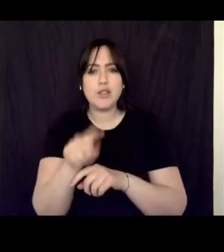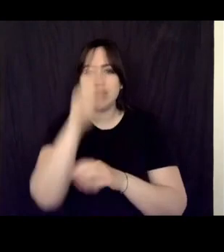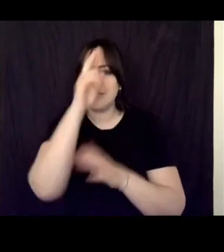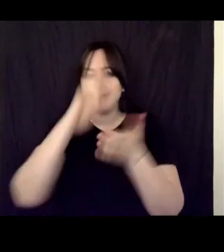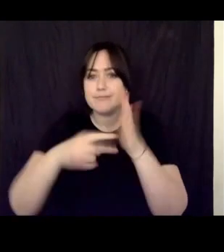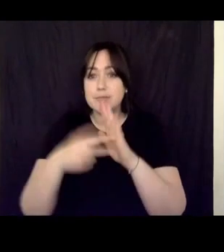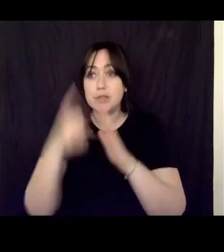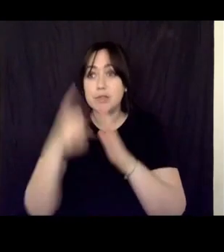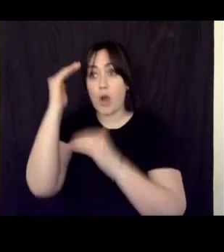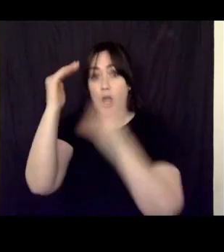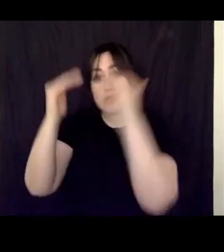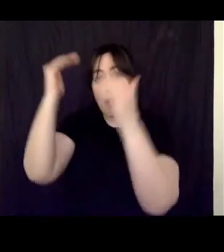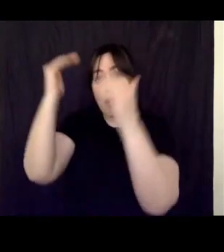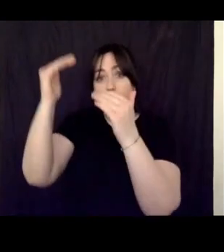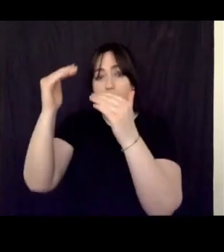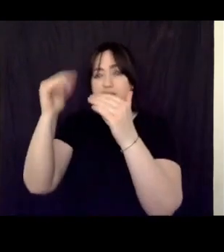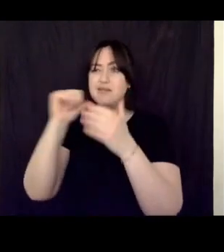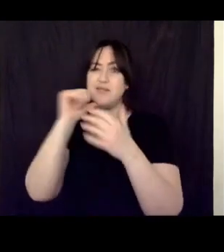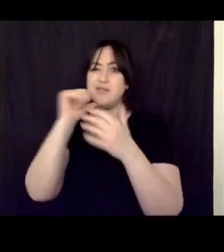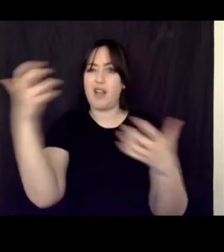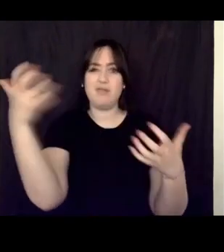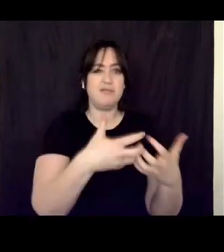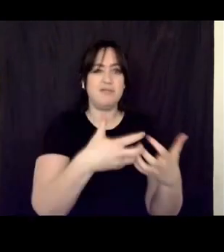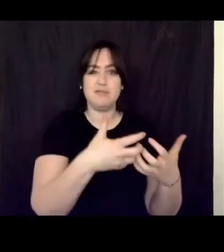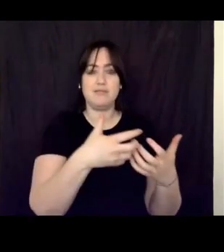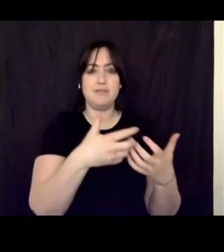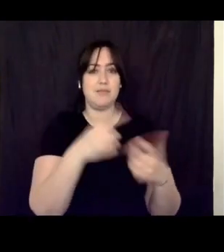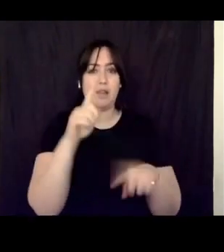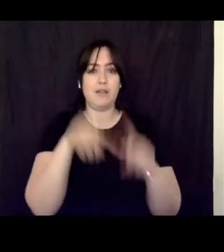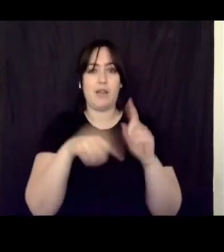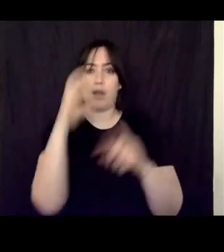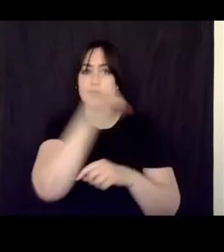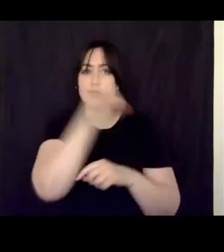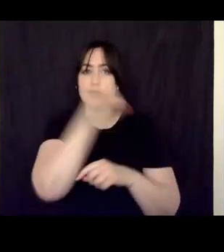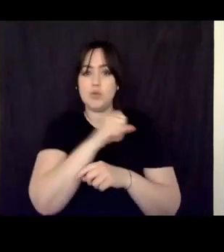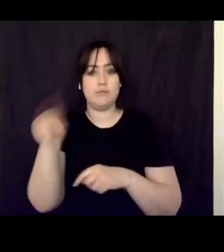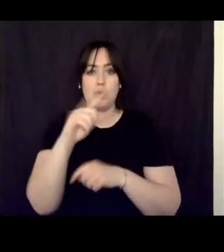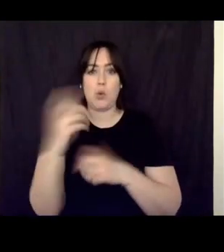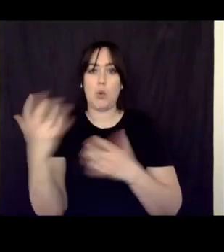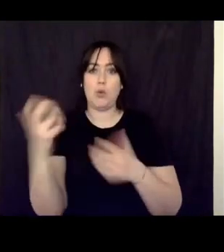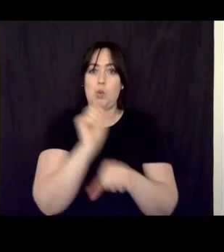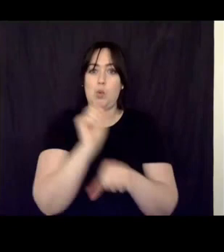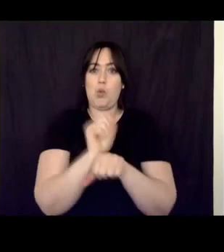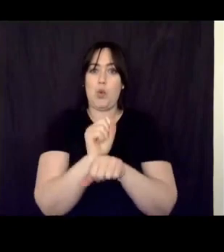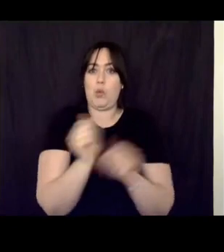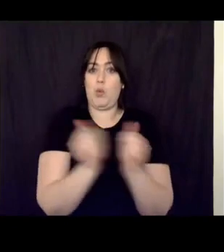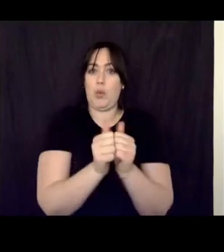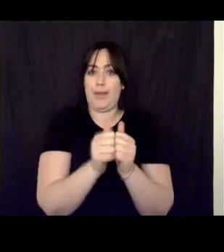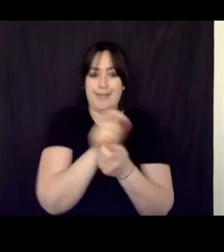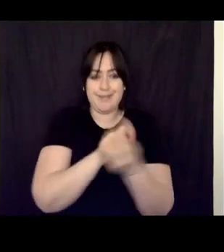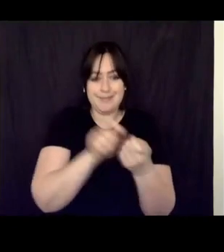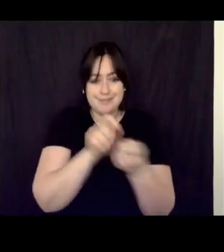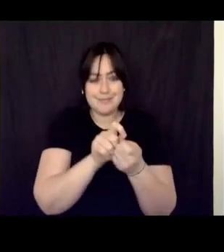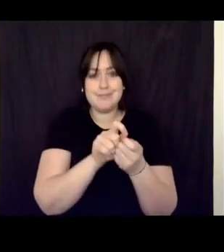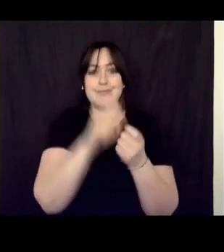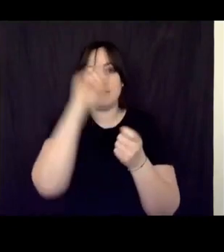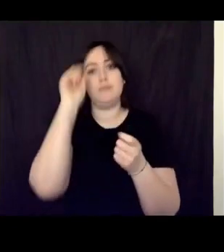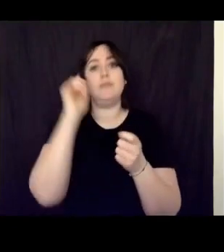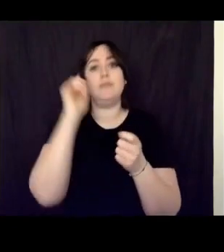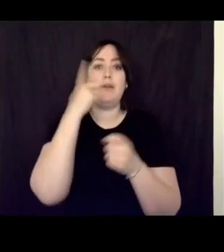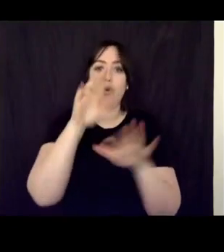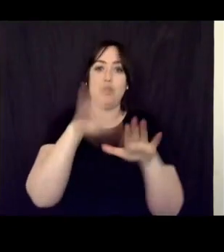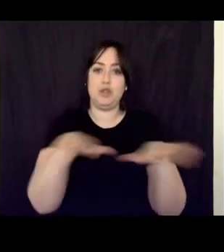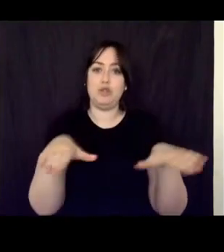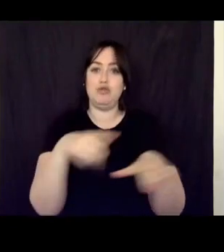for adults we cannot assume that they will work specifically for children and